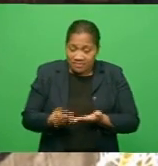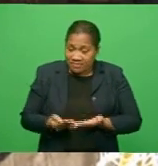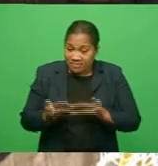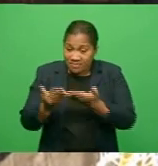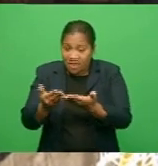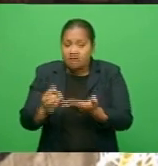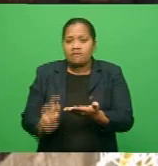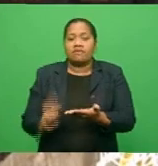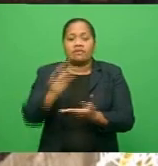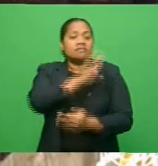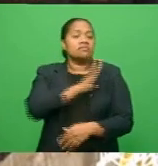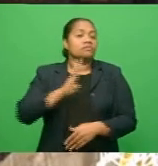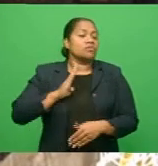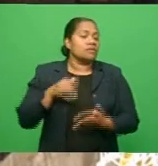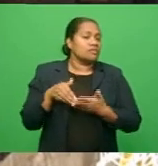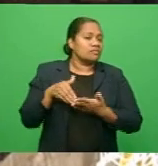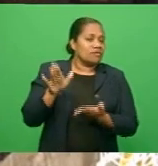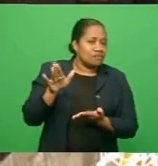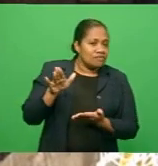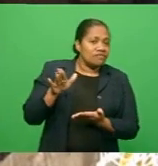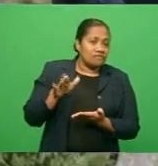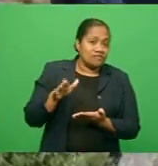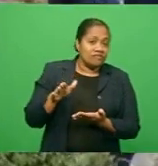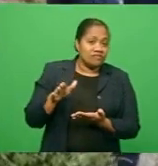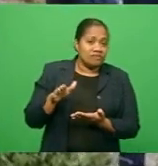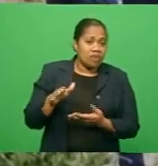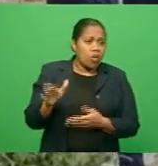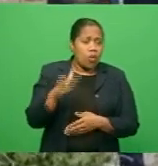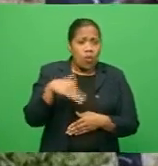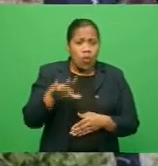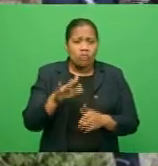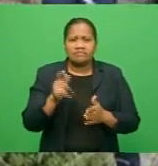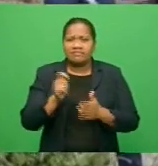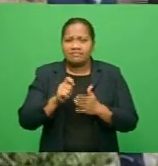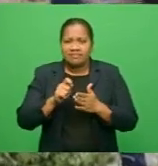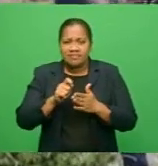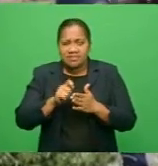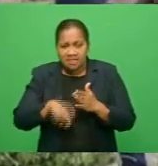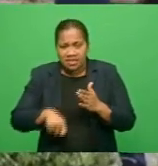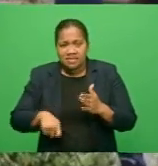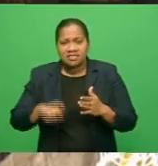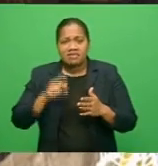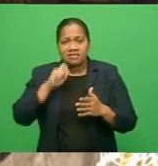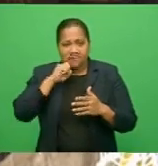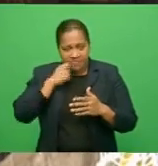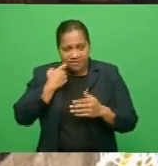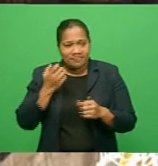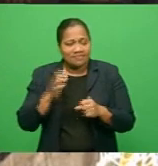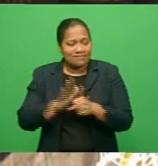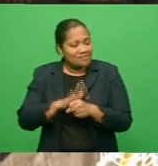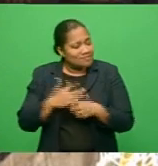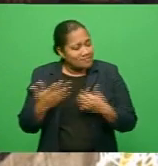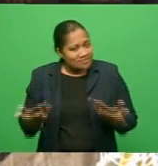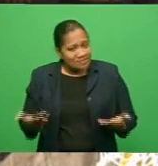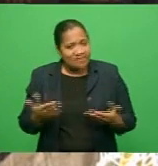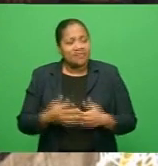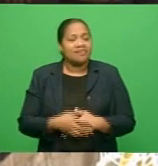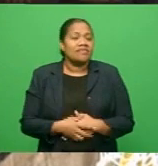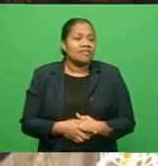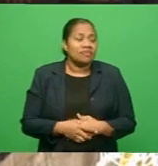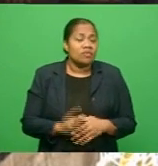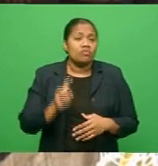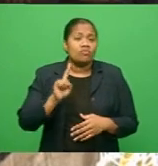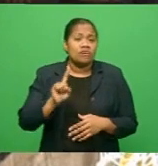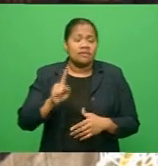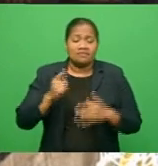board. So all the checks will be made. One of the biggest problem that